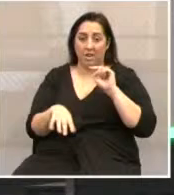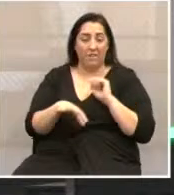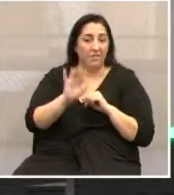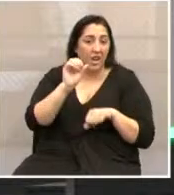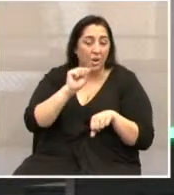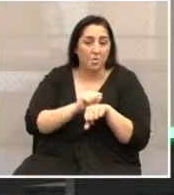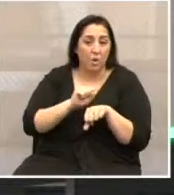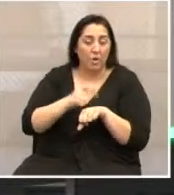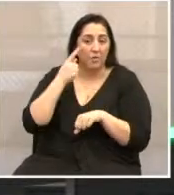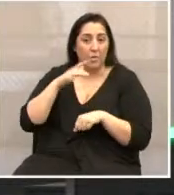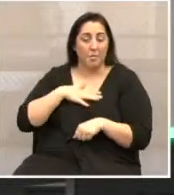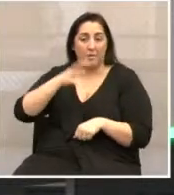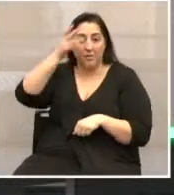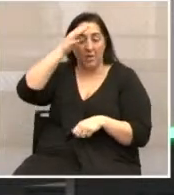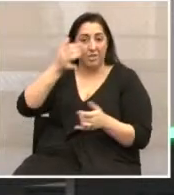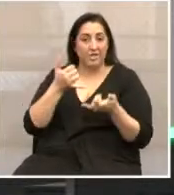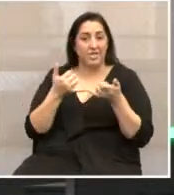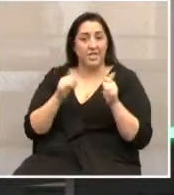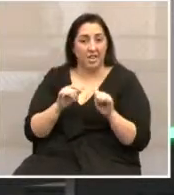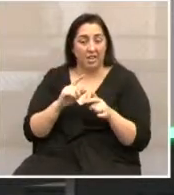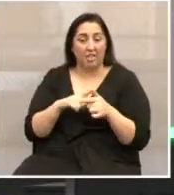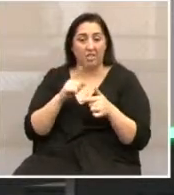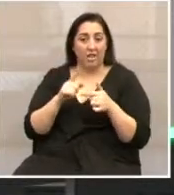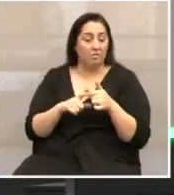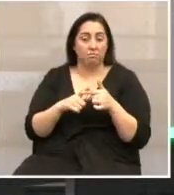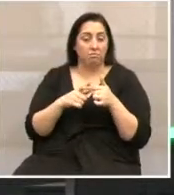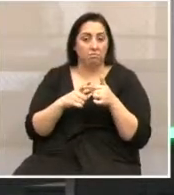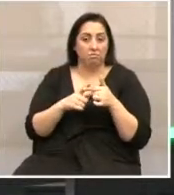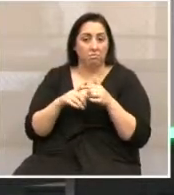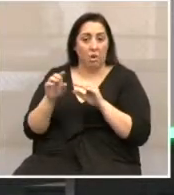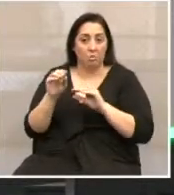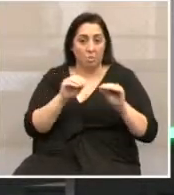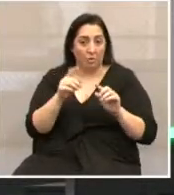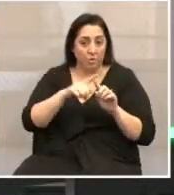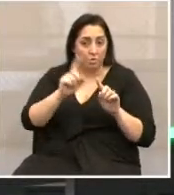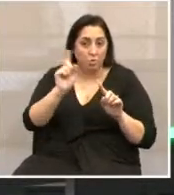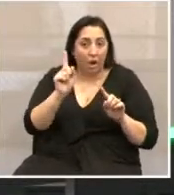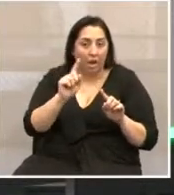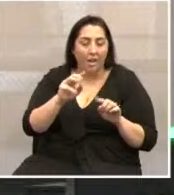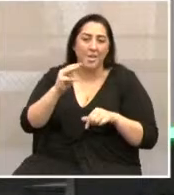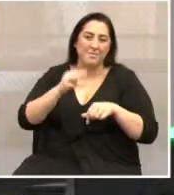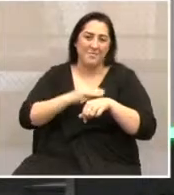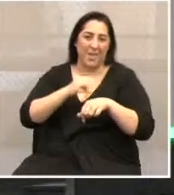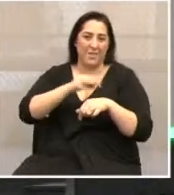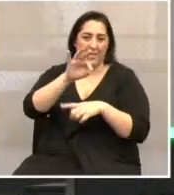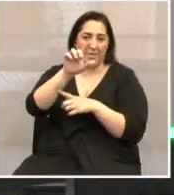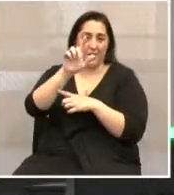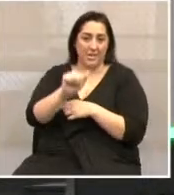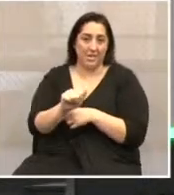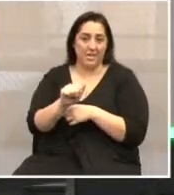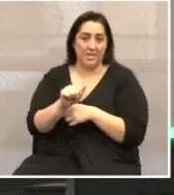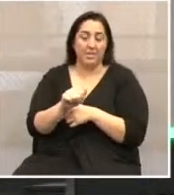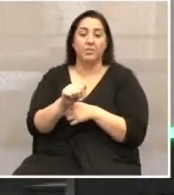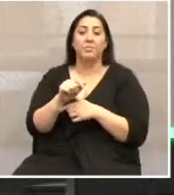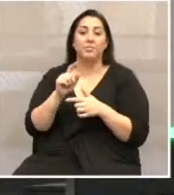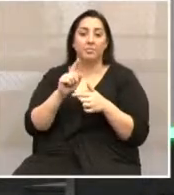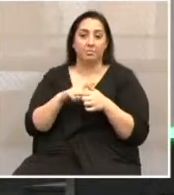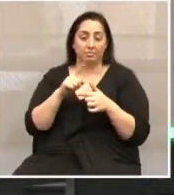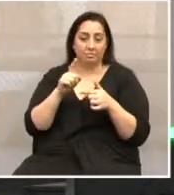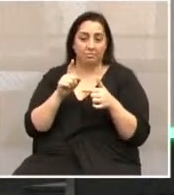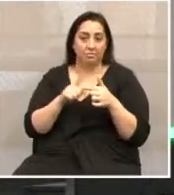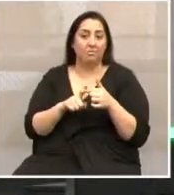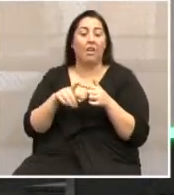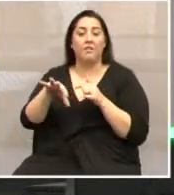my father. And so Dad came to where? Miami, Florida. also looking for a job. We had relatives